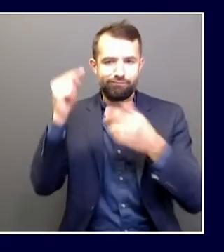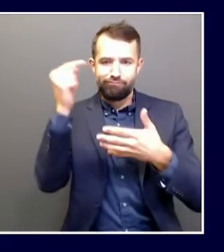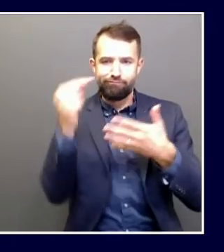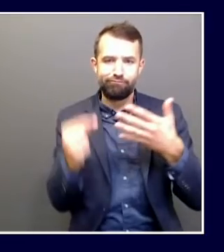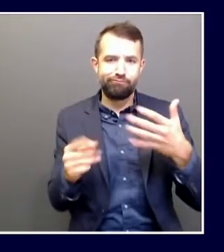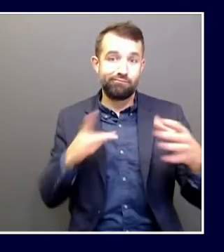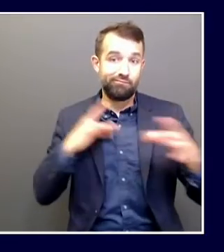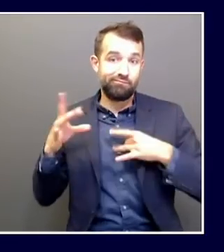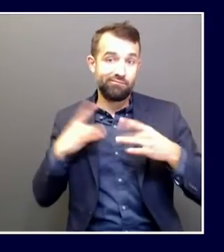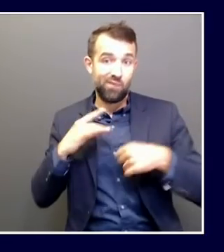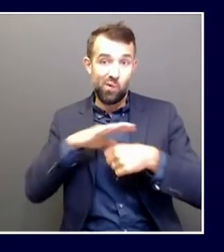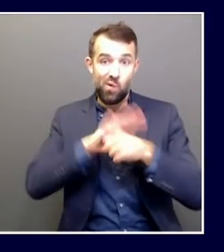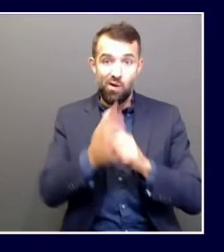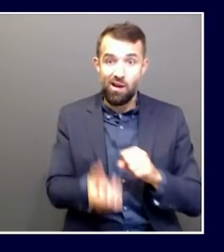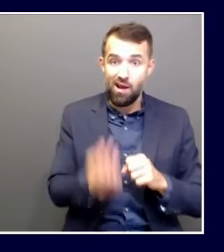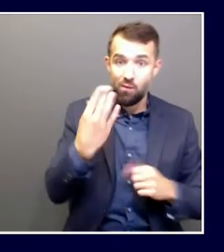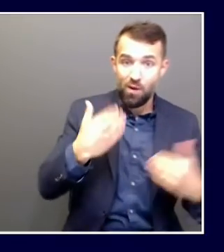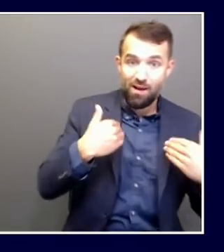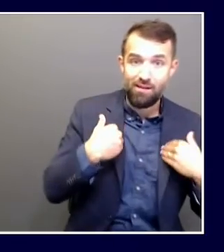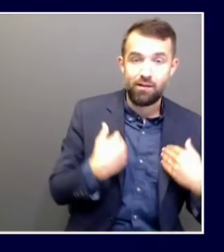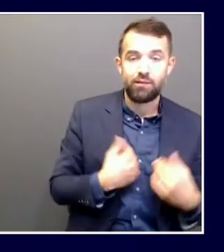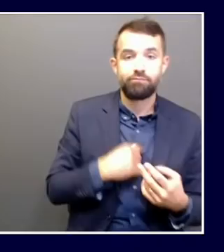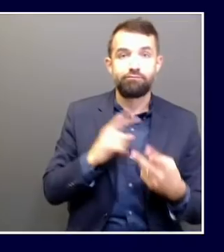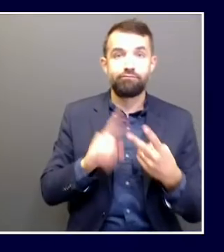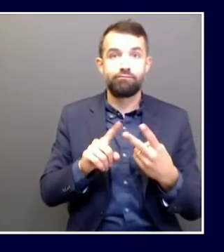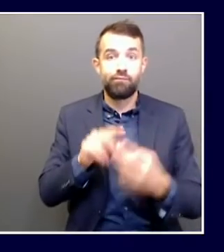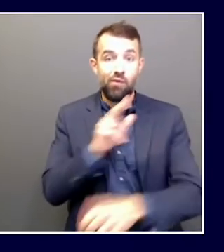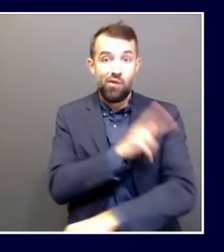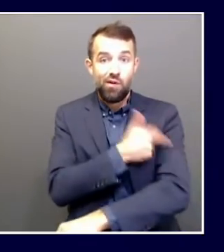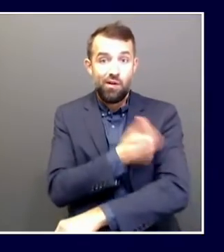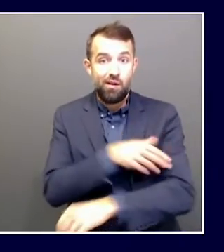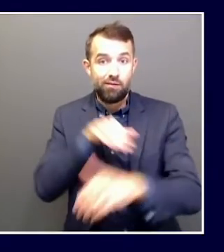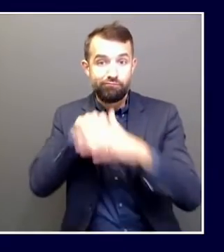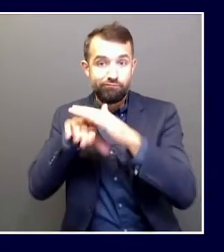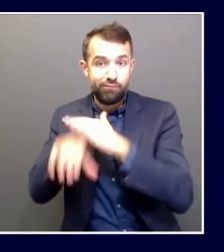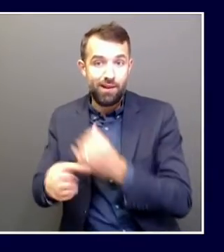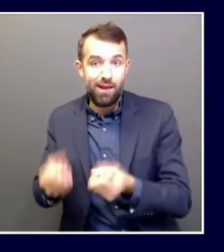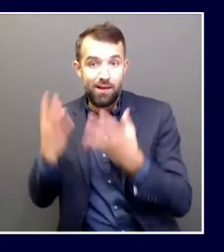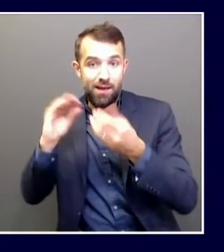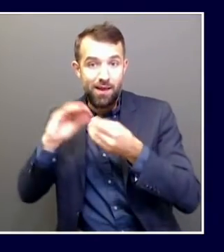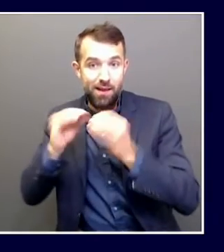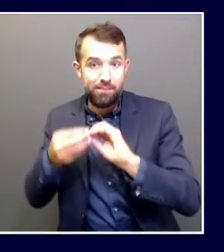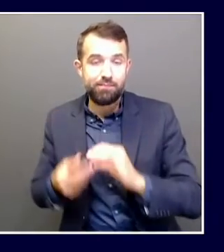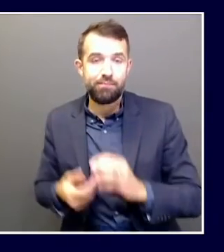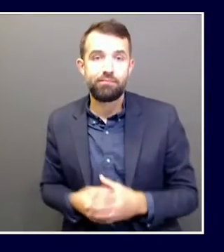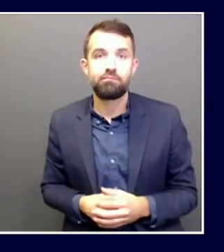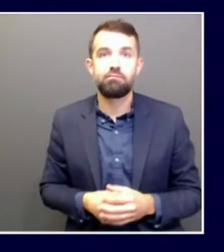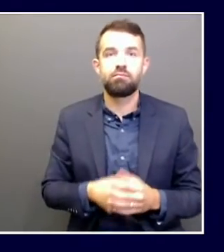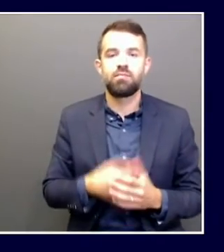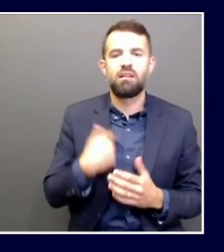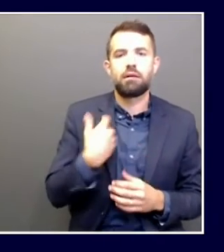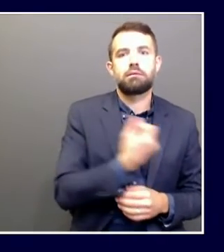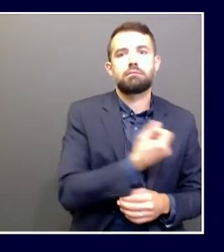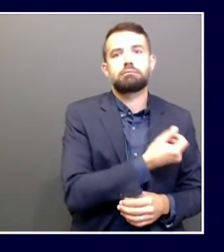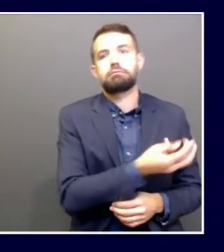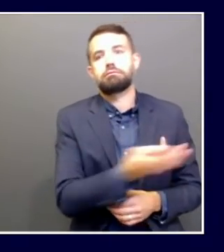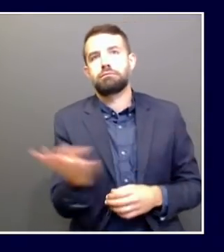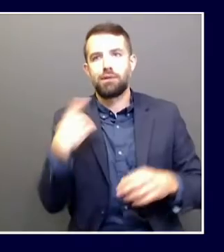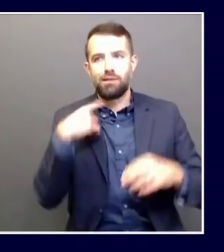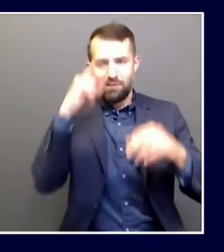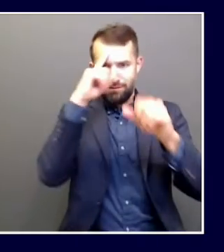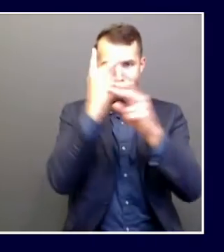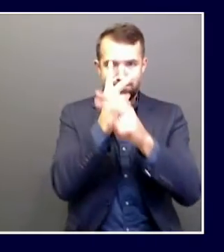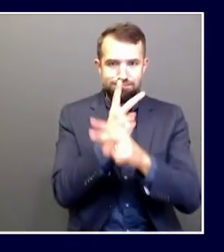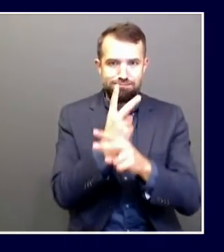this. We're making progress on this front, but I wanted to take a moment to let everybody know what this means and in particular what it